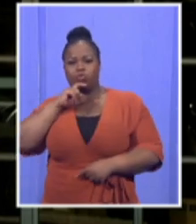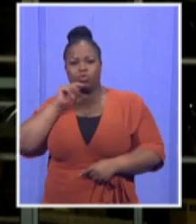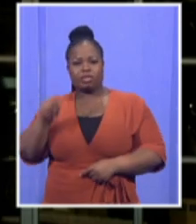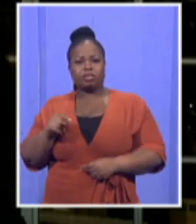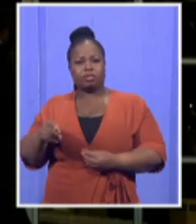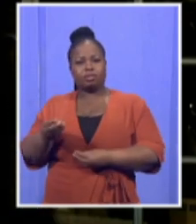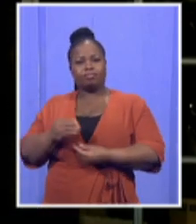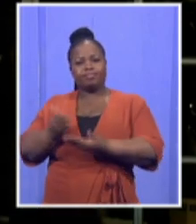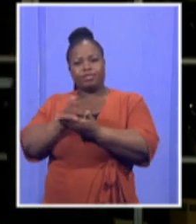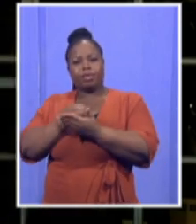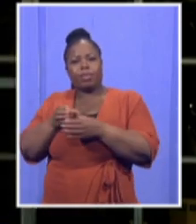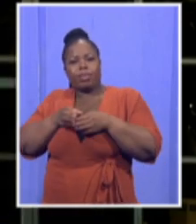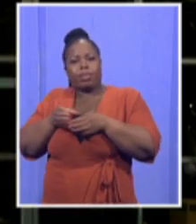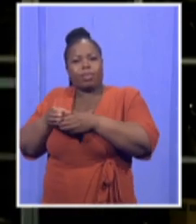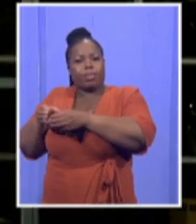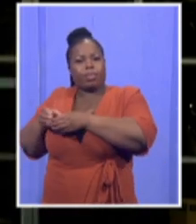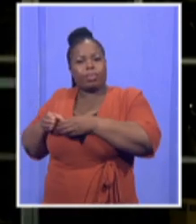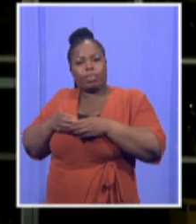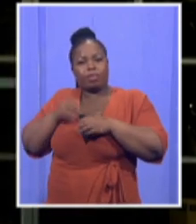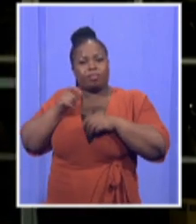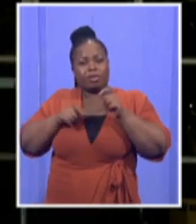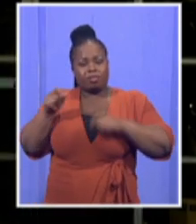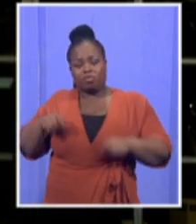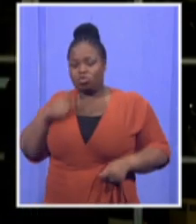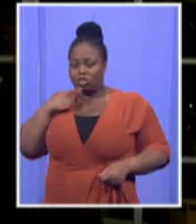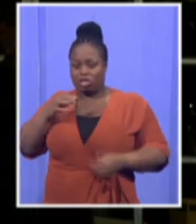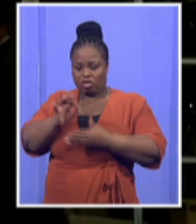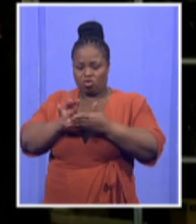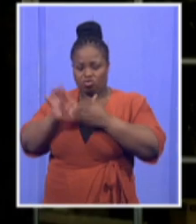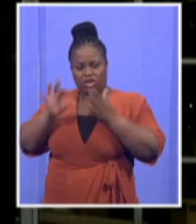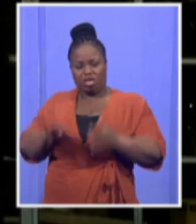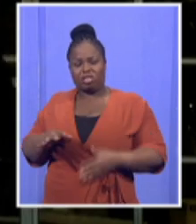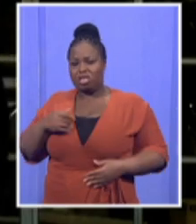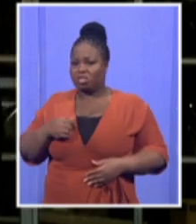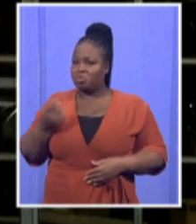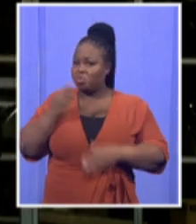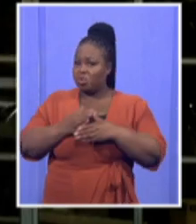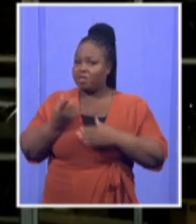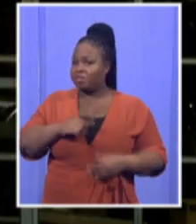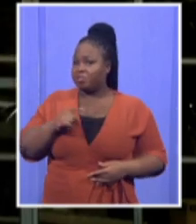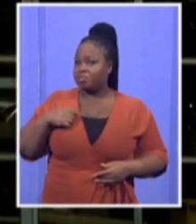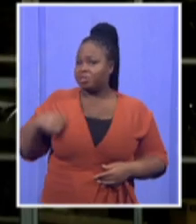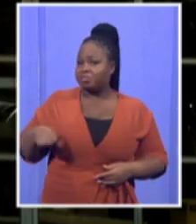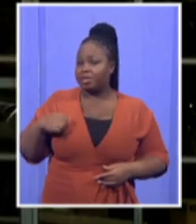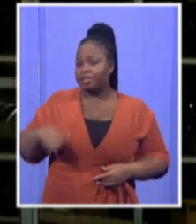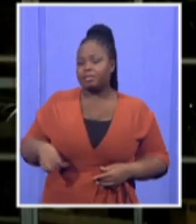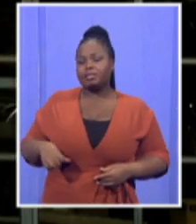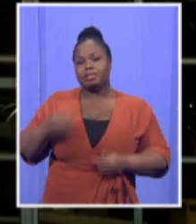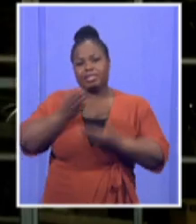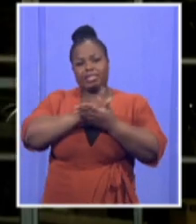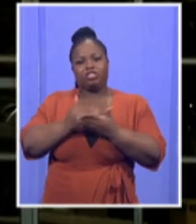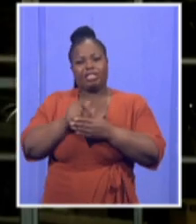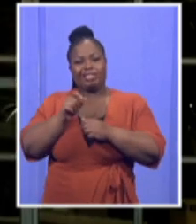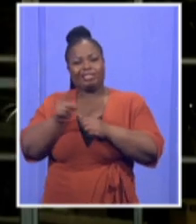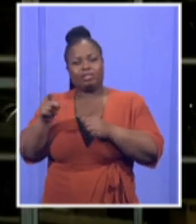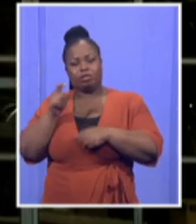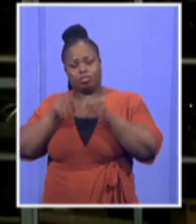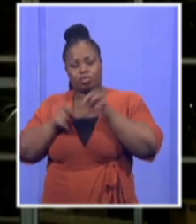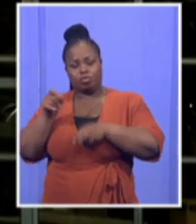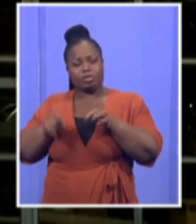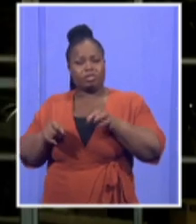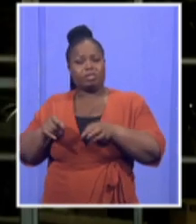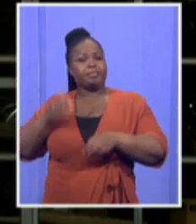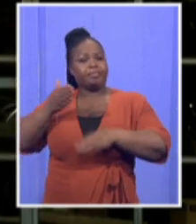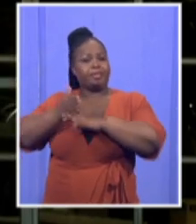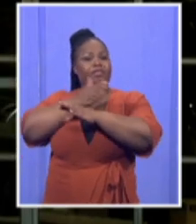amongst these small group of people who are said to be contractors that work for the municipality, also former politicians, our councillors, councillors